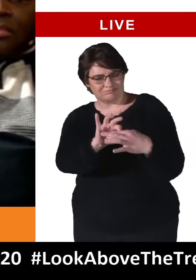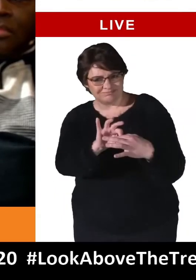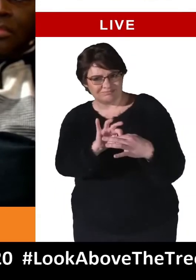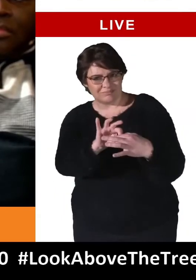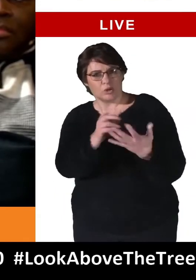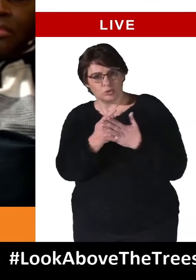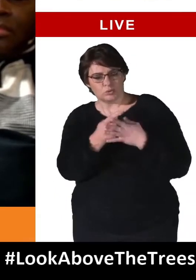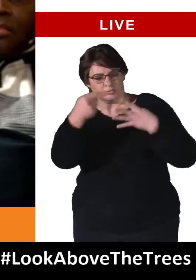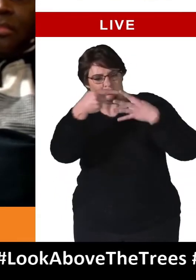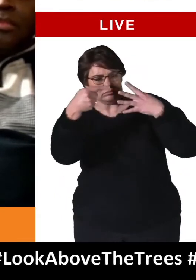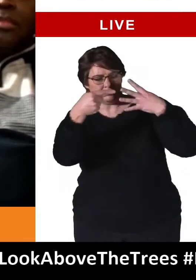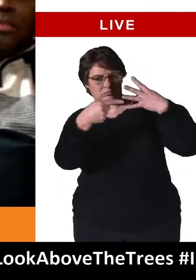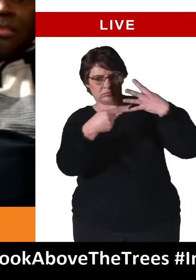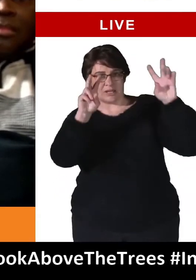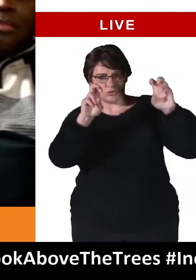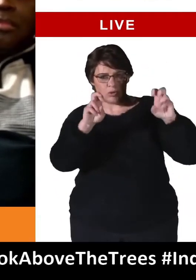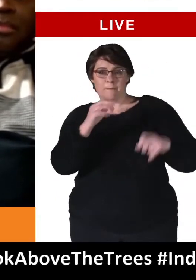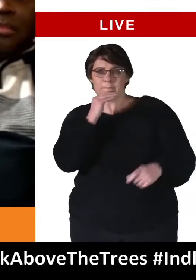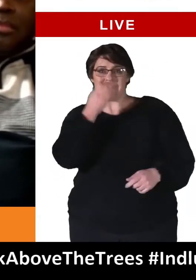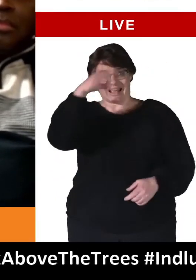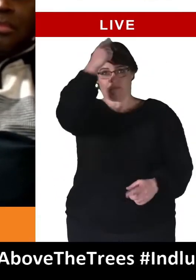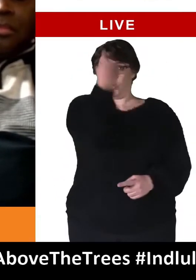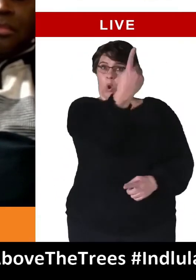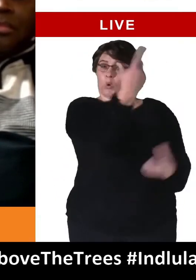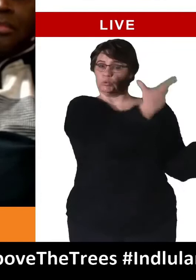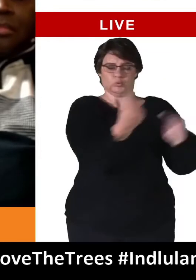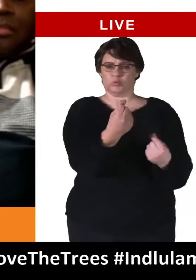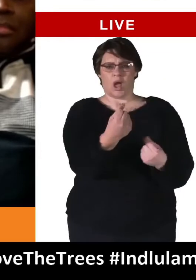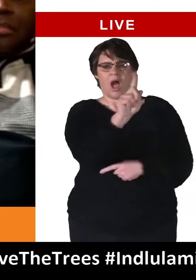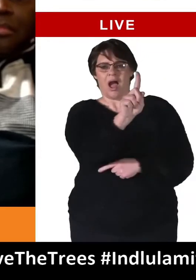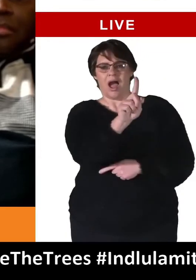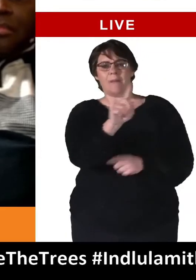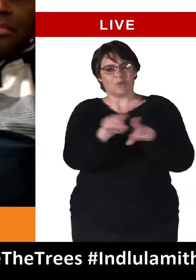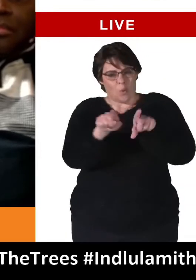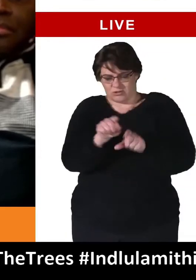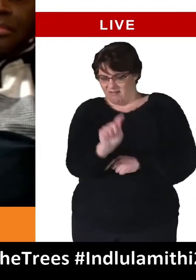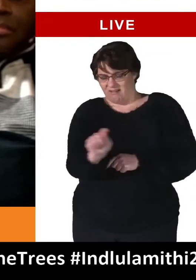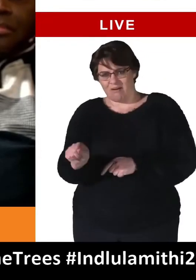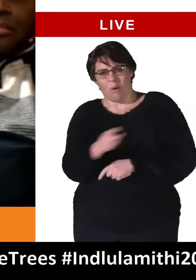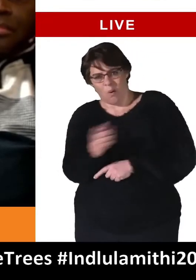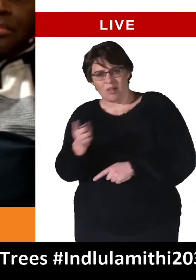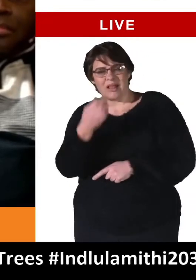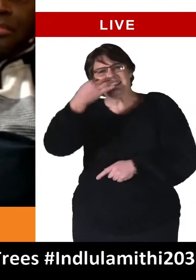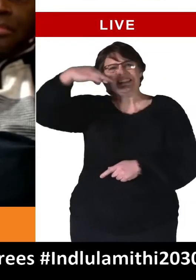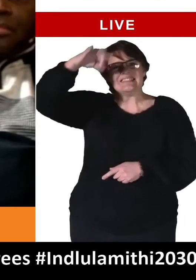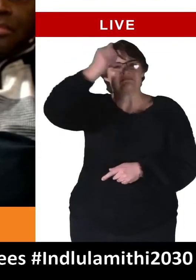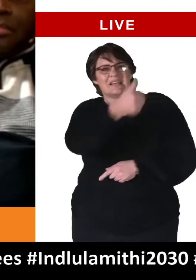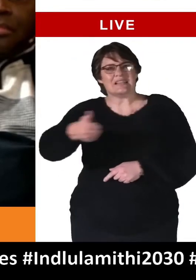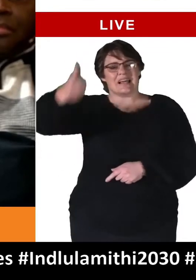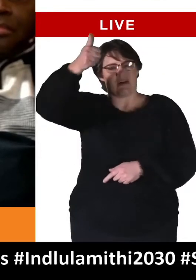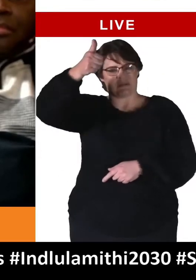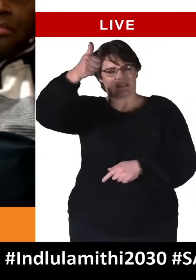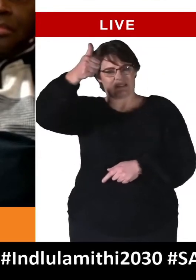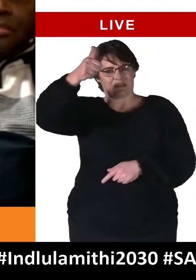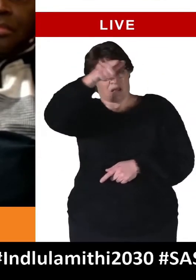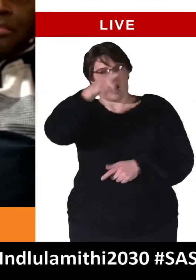come from all parts of society. I mean, we've certainly seen a lot of commitment out of a range of different senior government officials that the team has